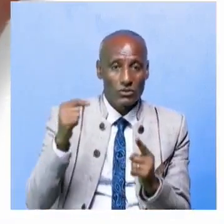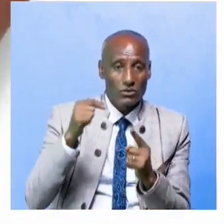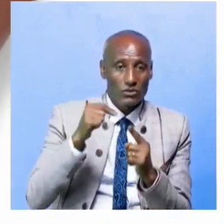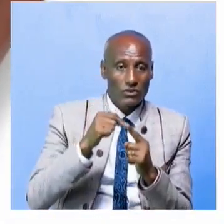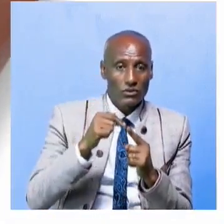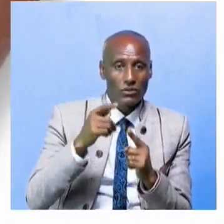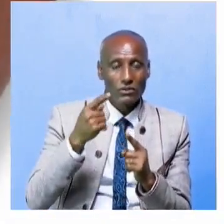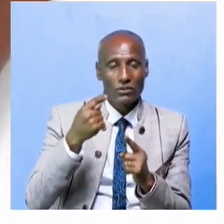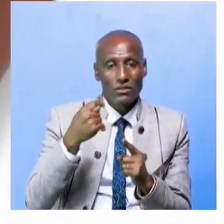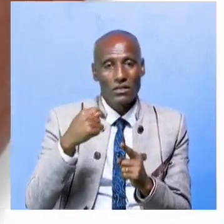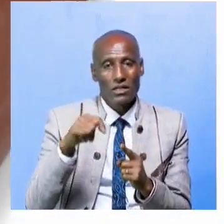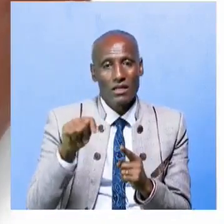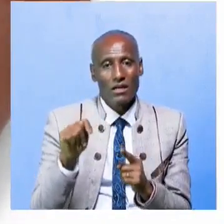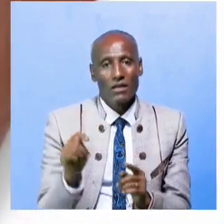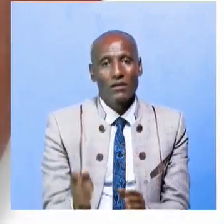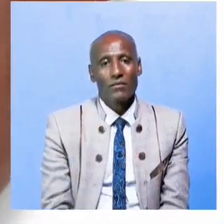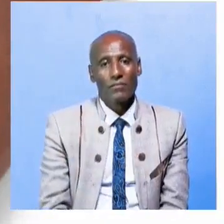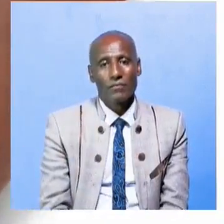to